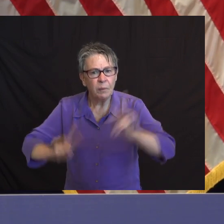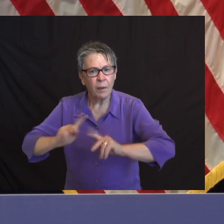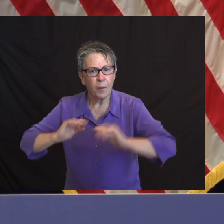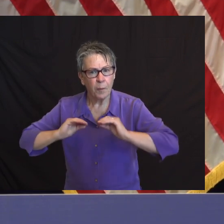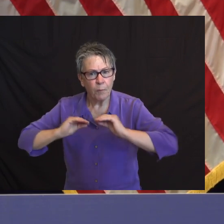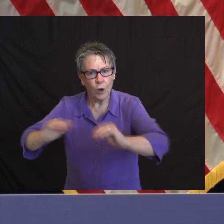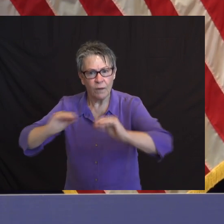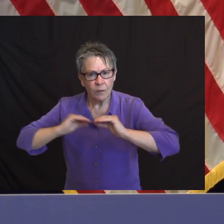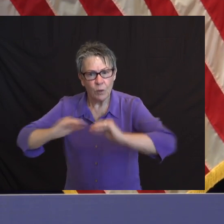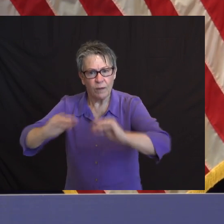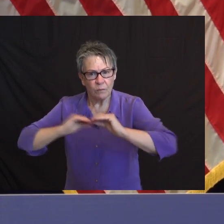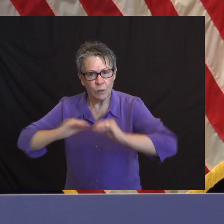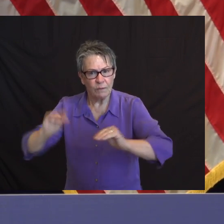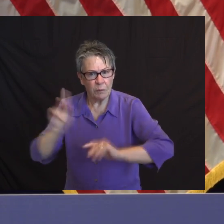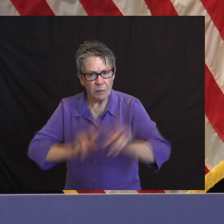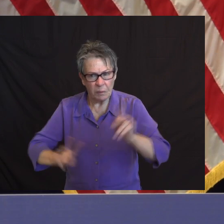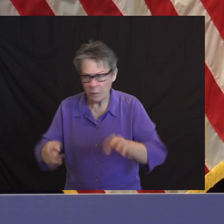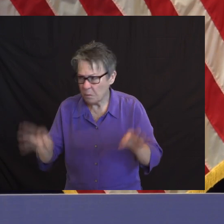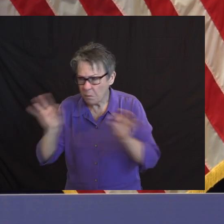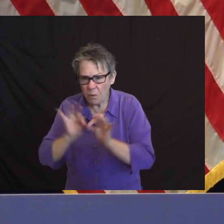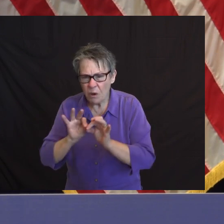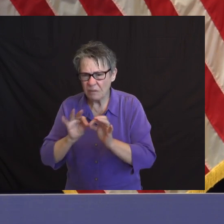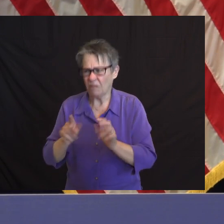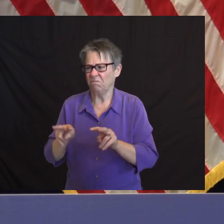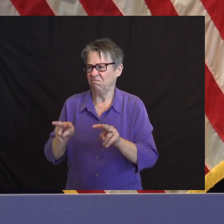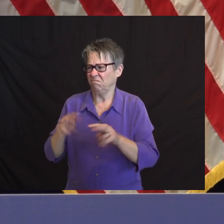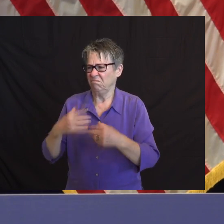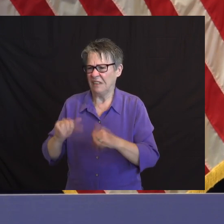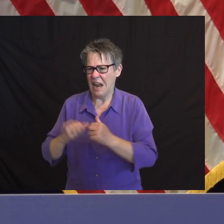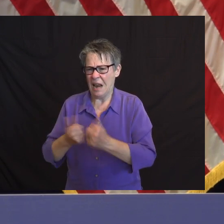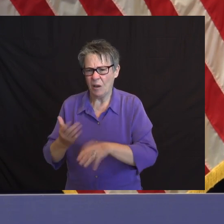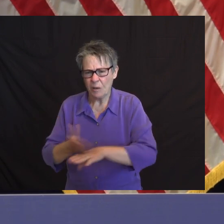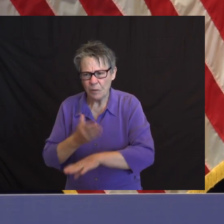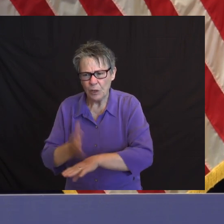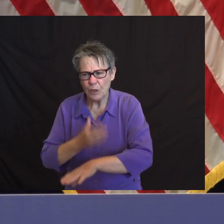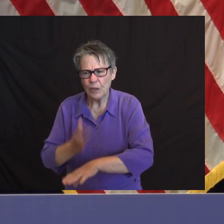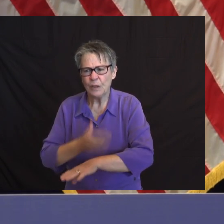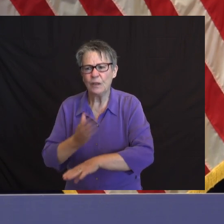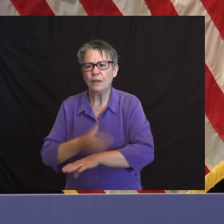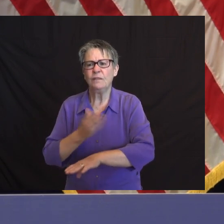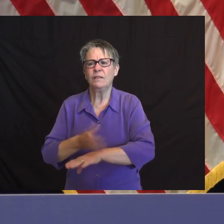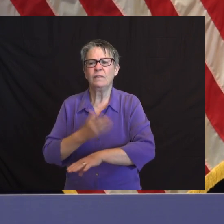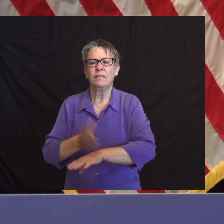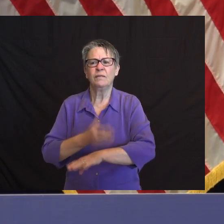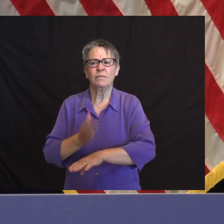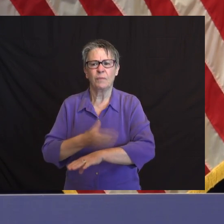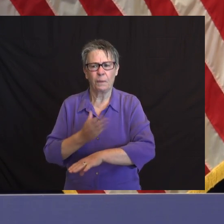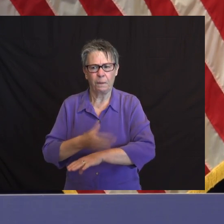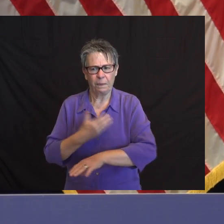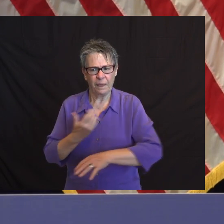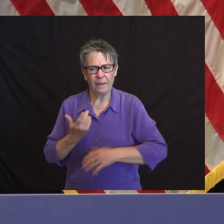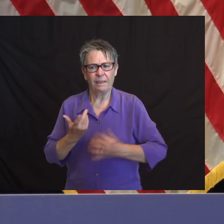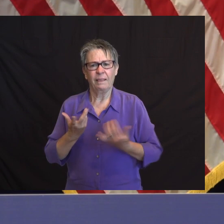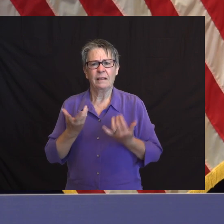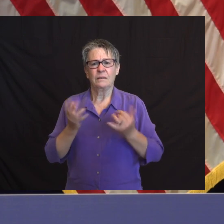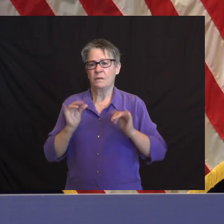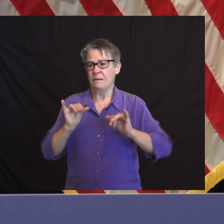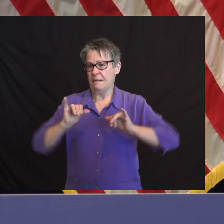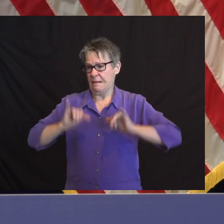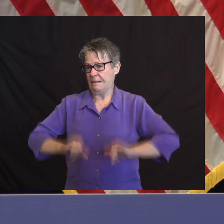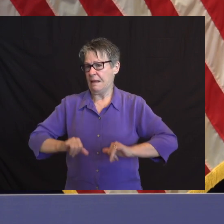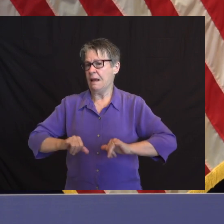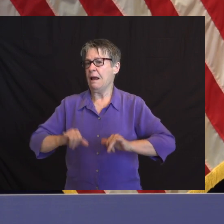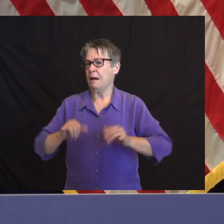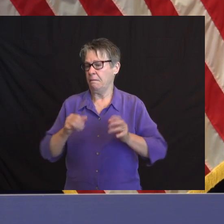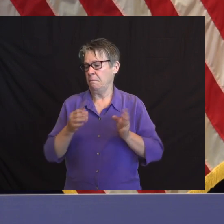particularly with this pandemic, better than any other state in America. And these plans go right at those objectives. So to